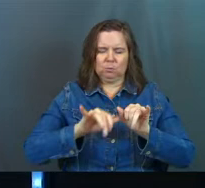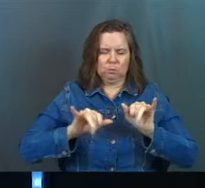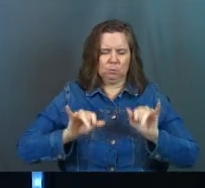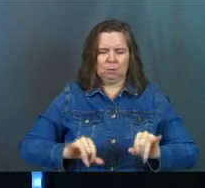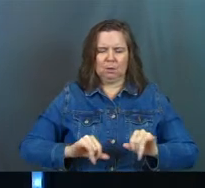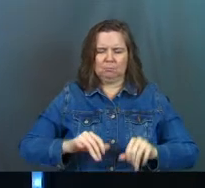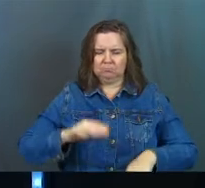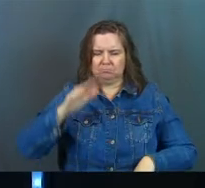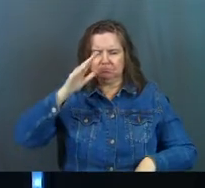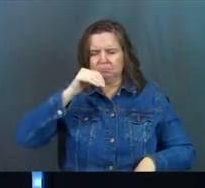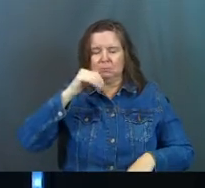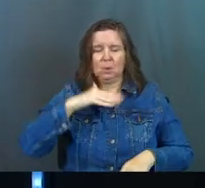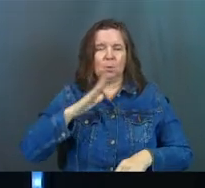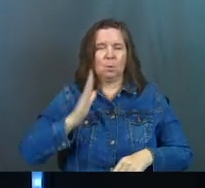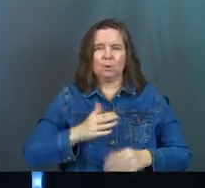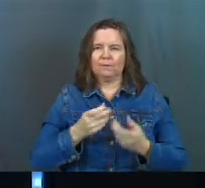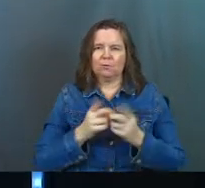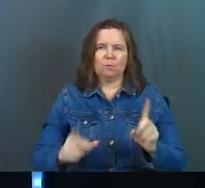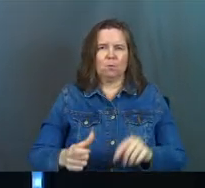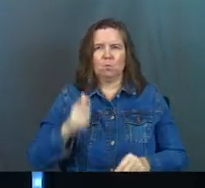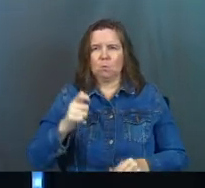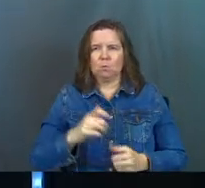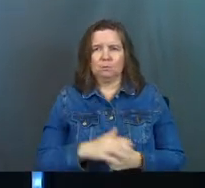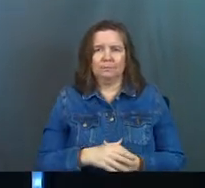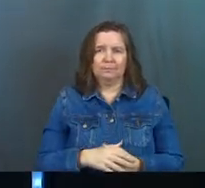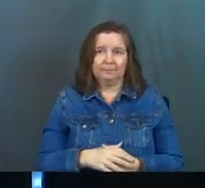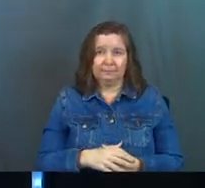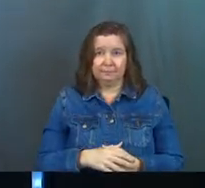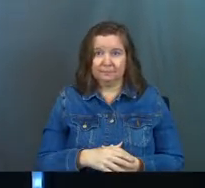committed. And we'll never divorce.